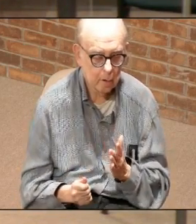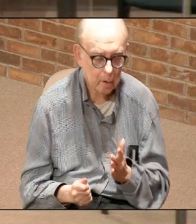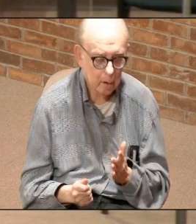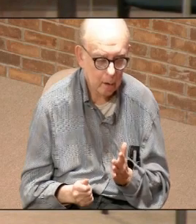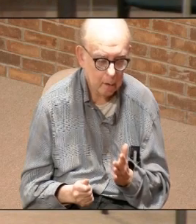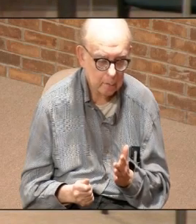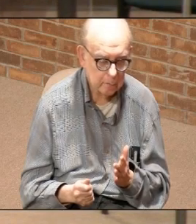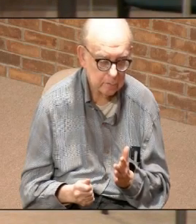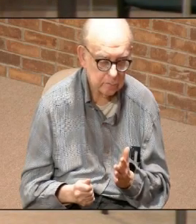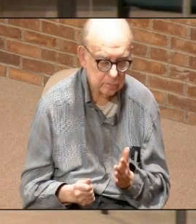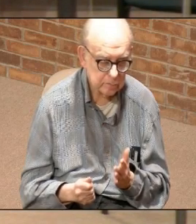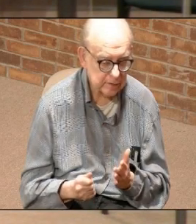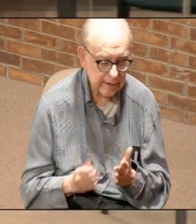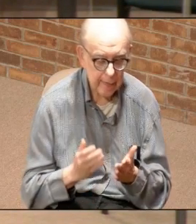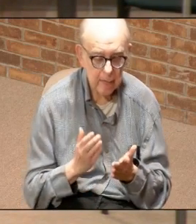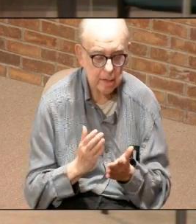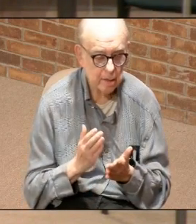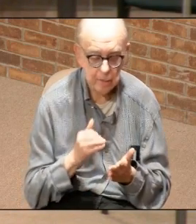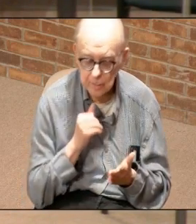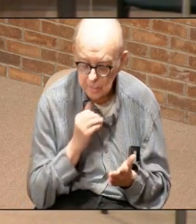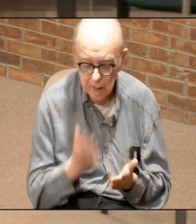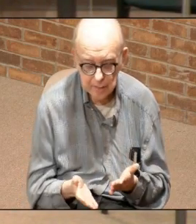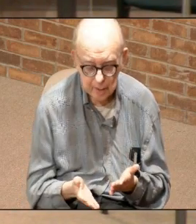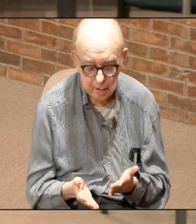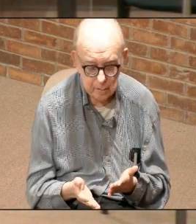are just not there.